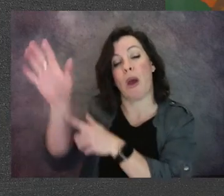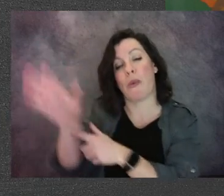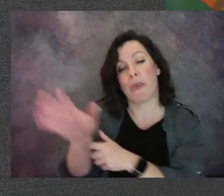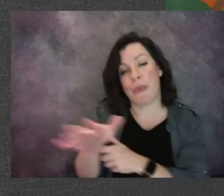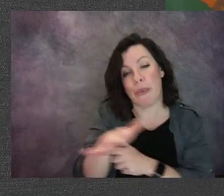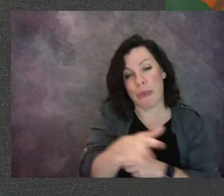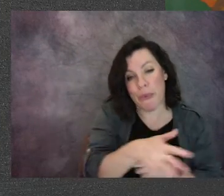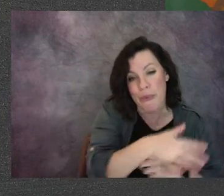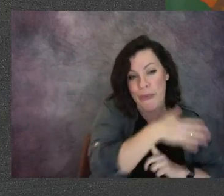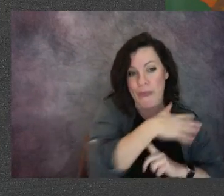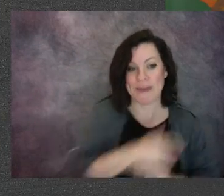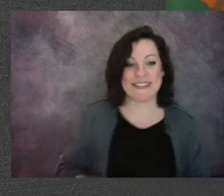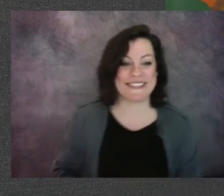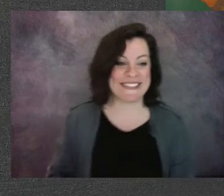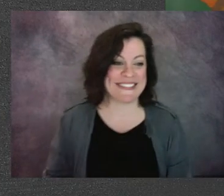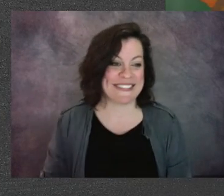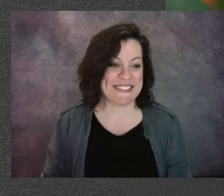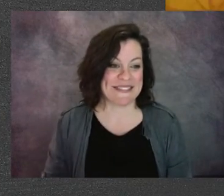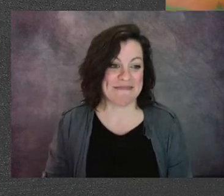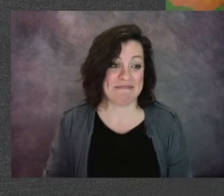blows.